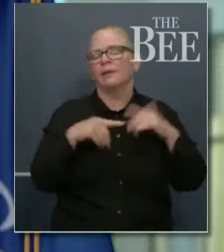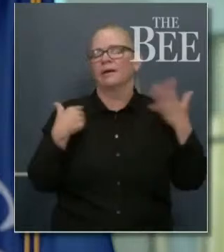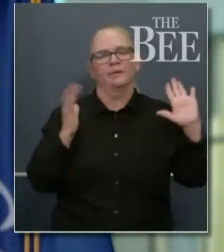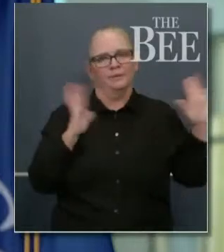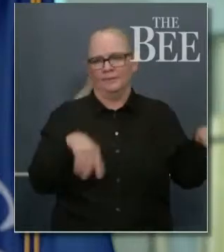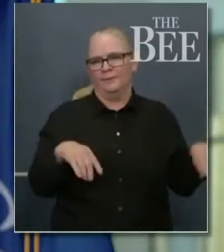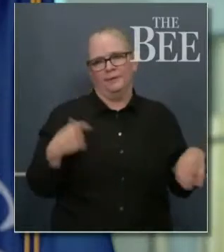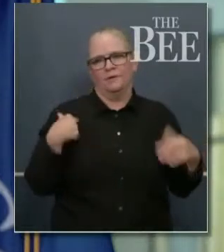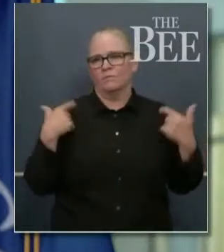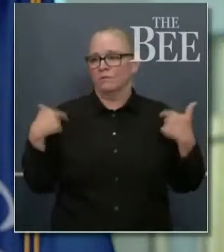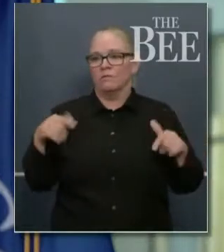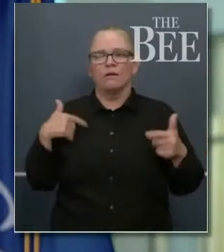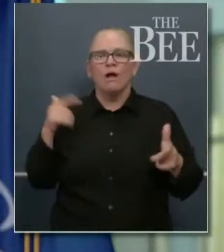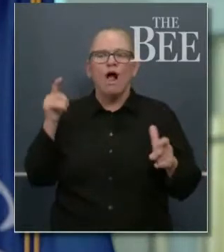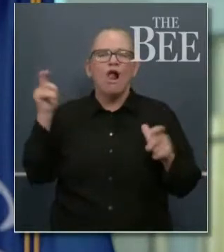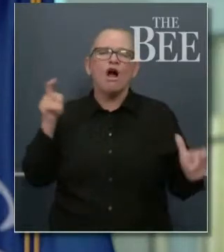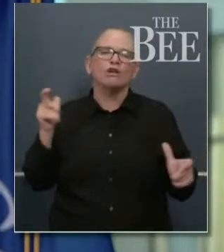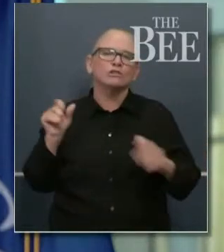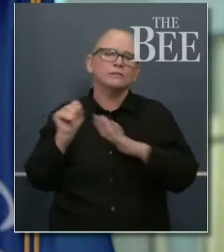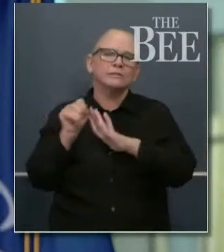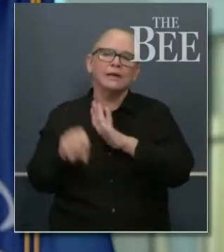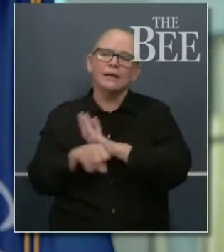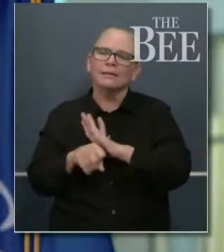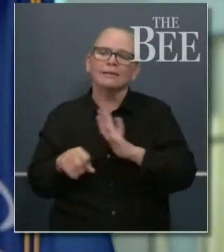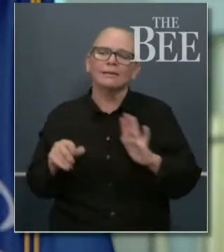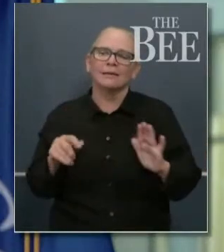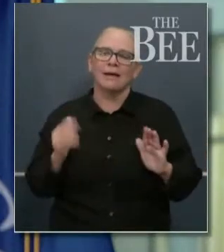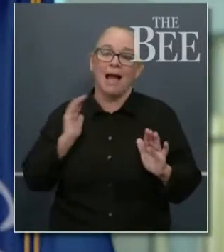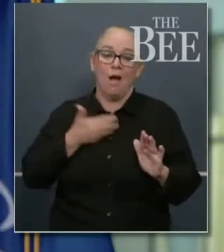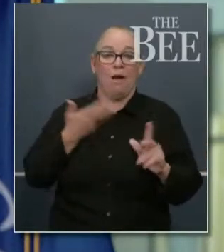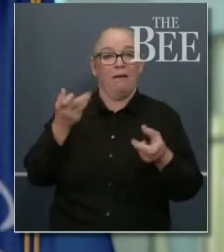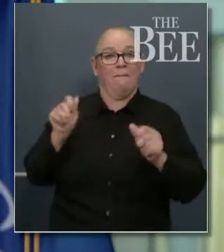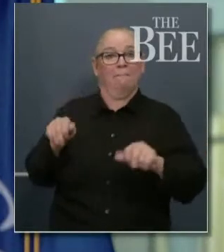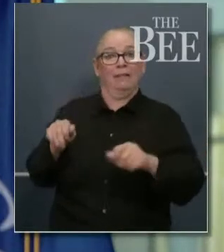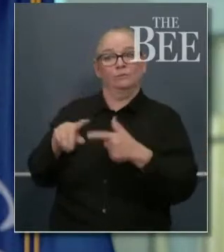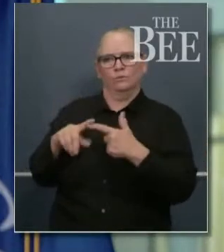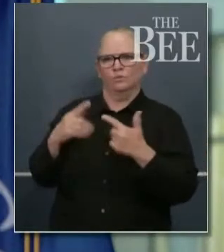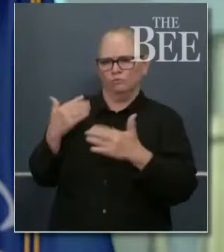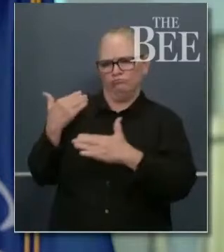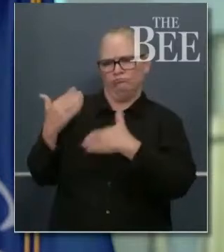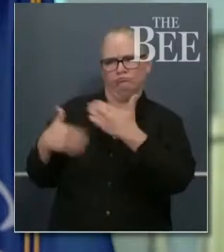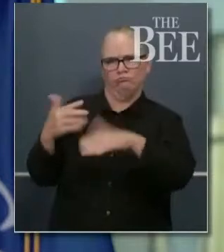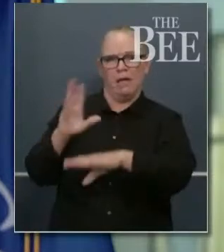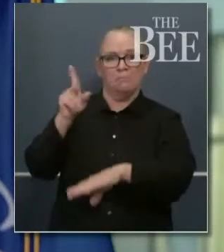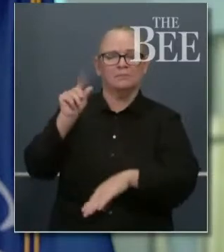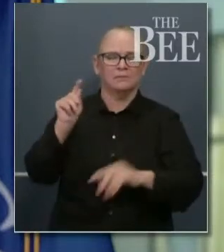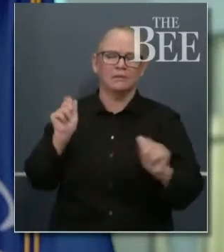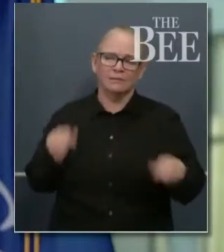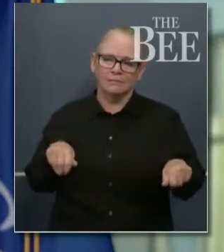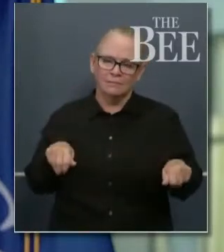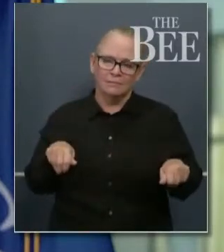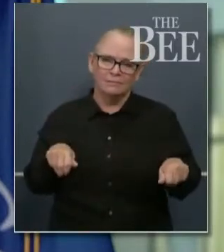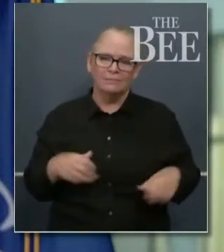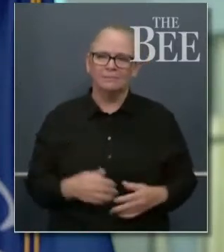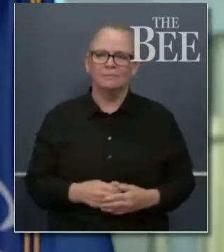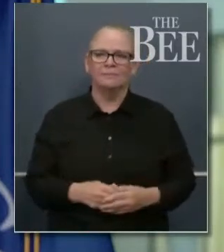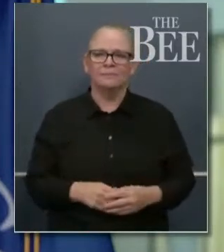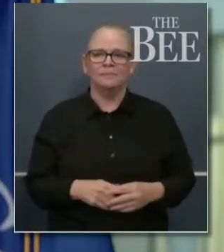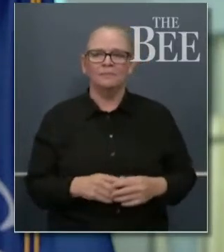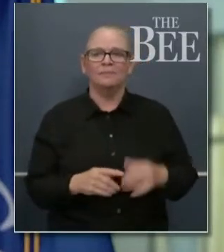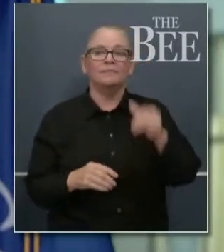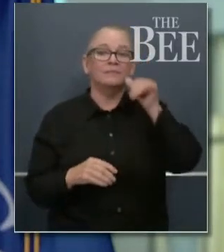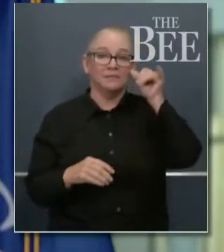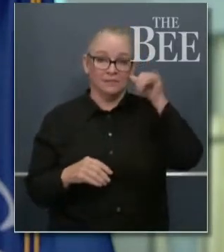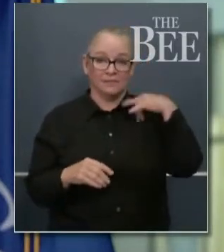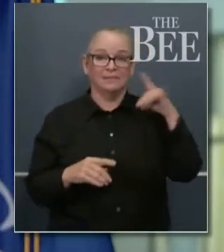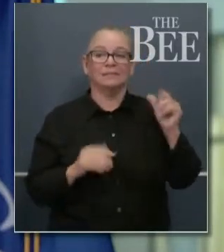as ours that punches above its weight in our ability to advance this cause. Accordingly, I was with Senator Harris yesterday promoting the